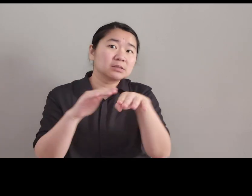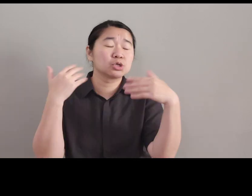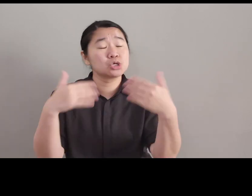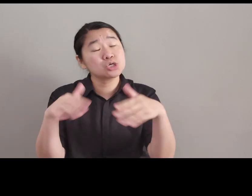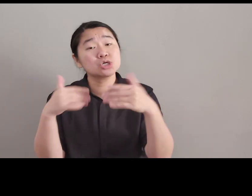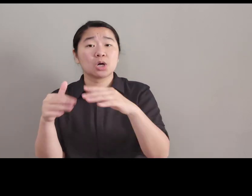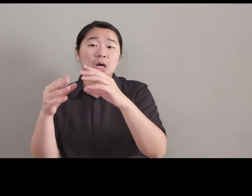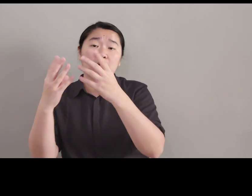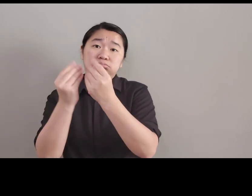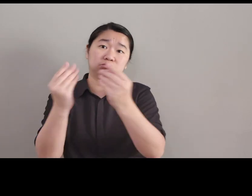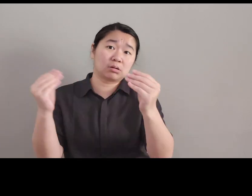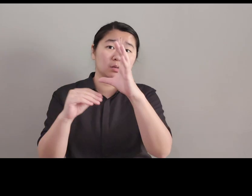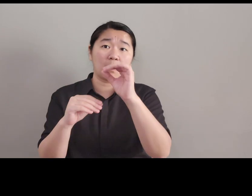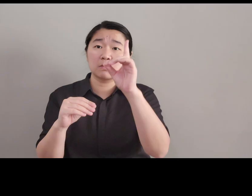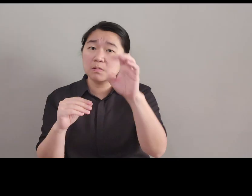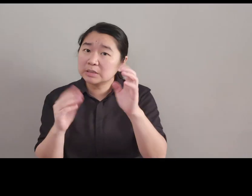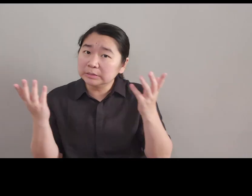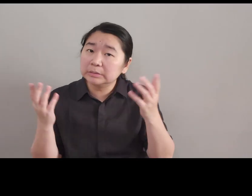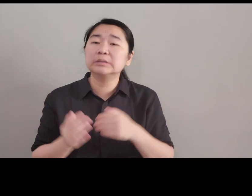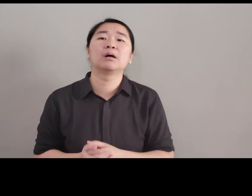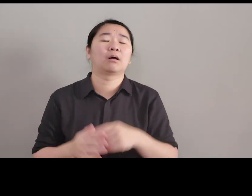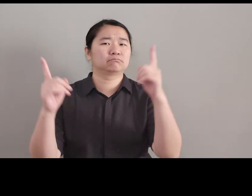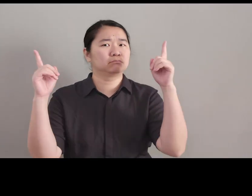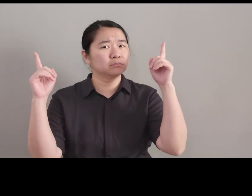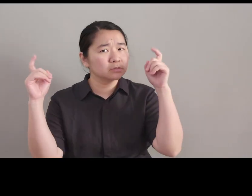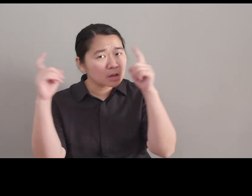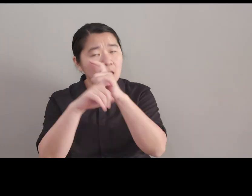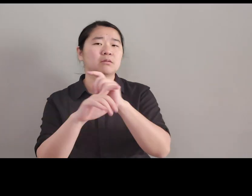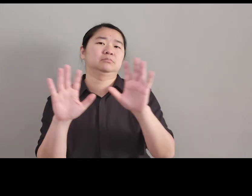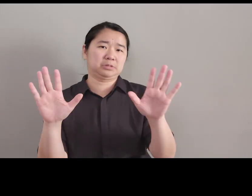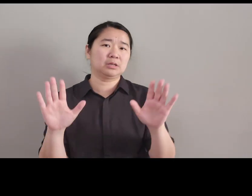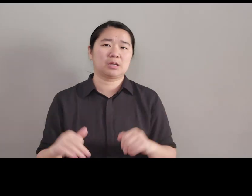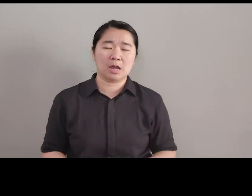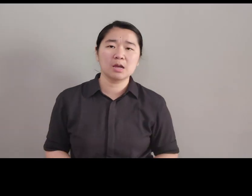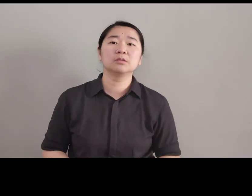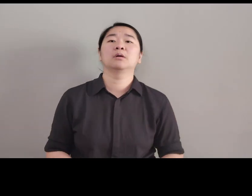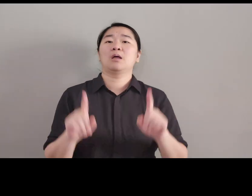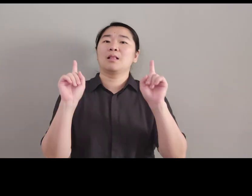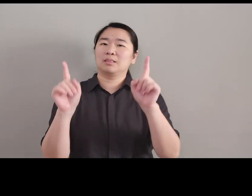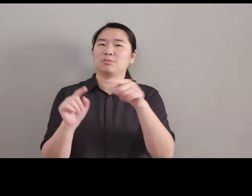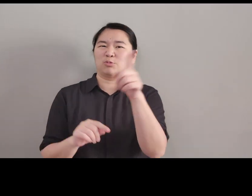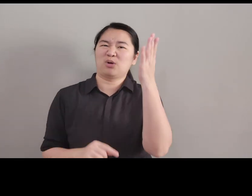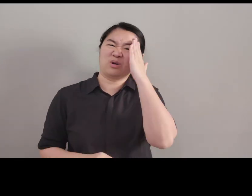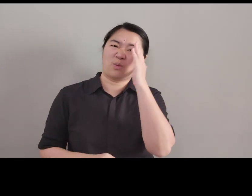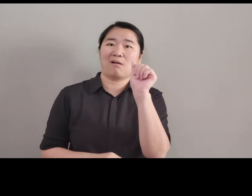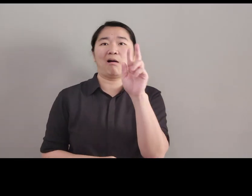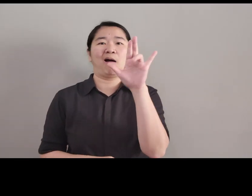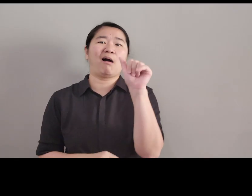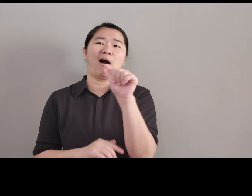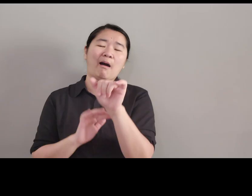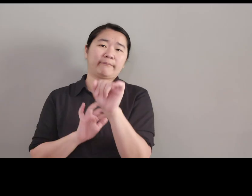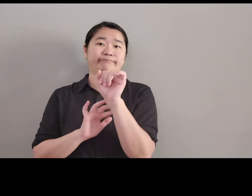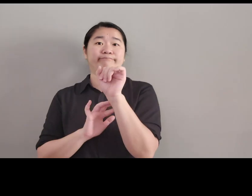field has gotten far too complex for that. Nobody knows ARIA off their top of their head, for example. It's just not a